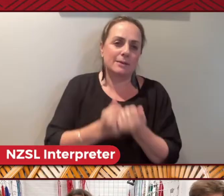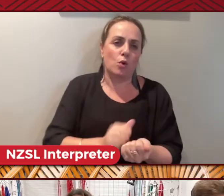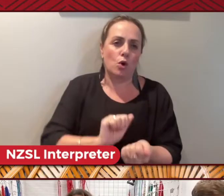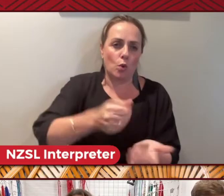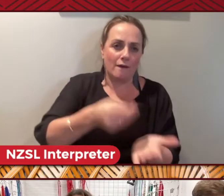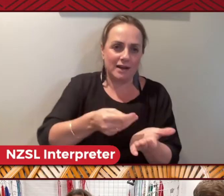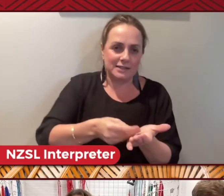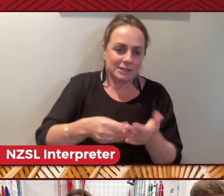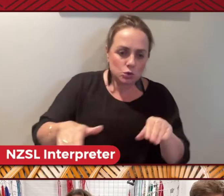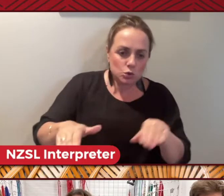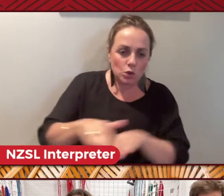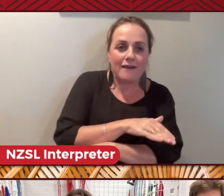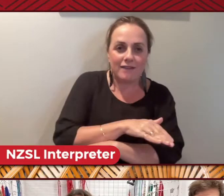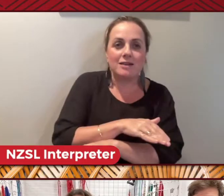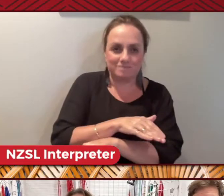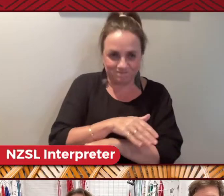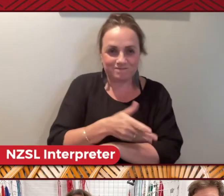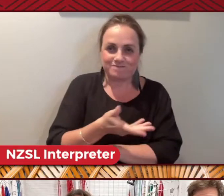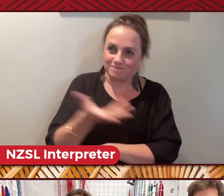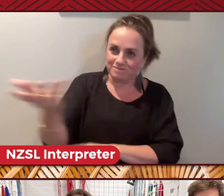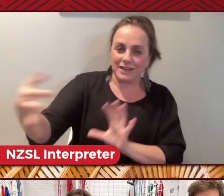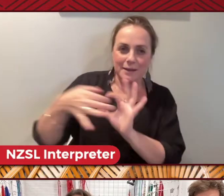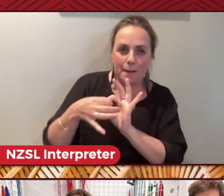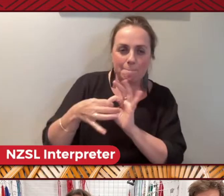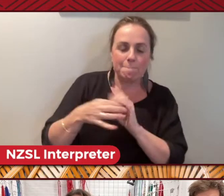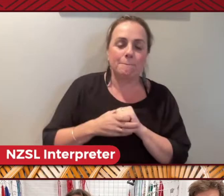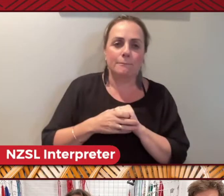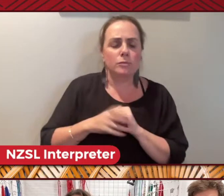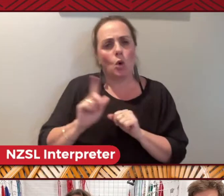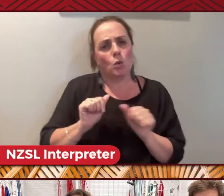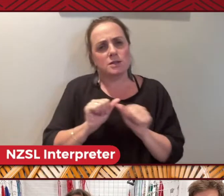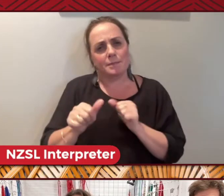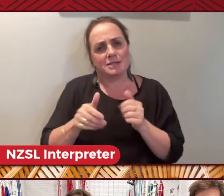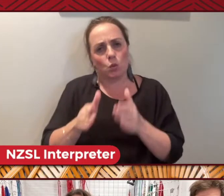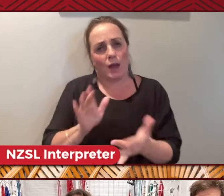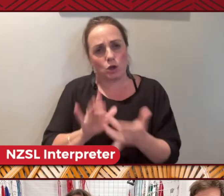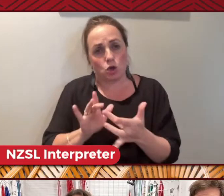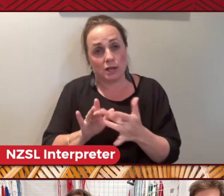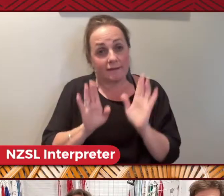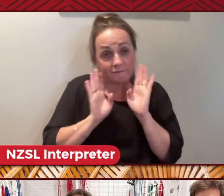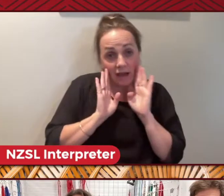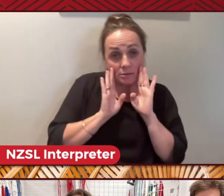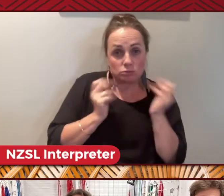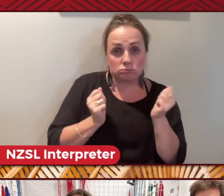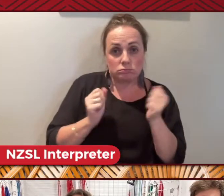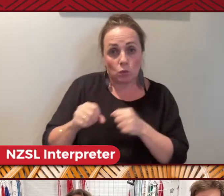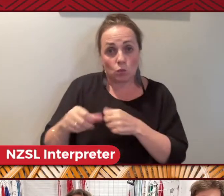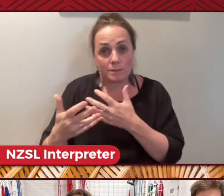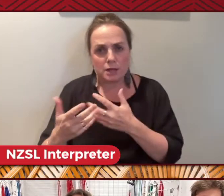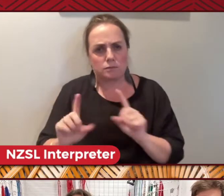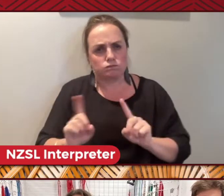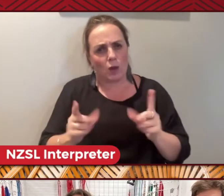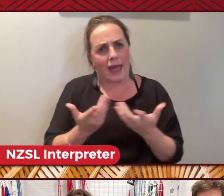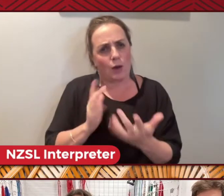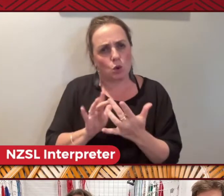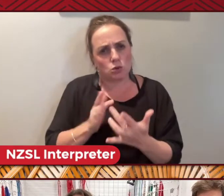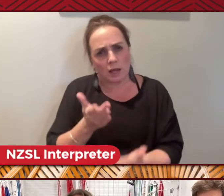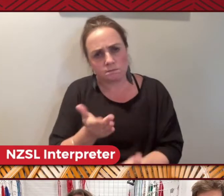like yourselves. What is the best way to reach out? Is it through Facebook, website? What is it for you,